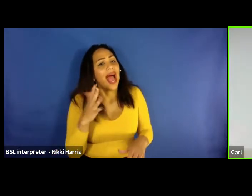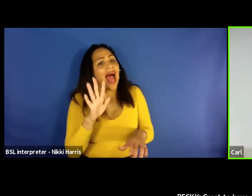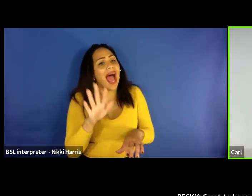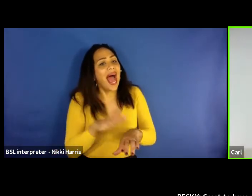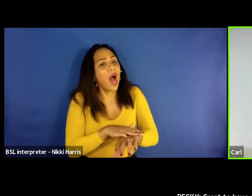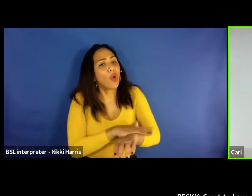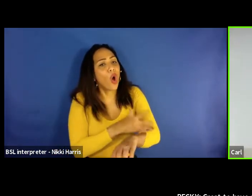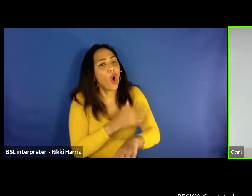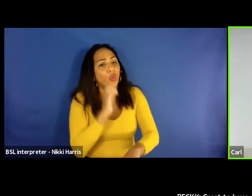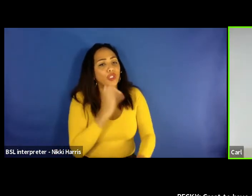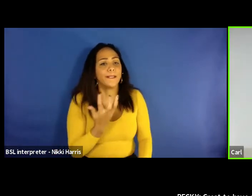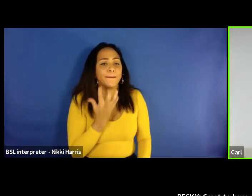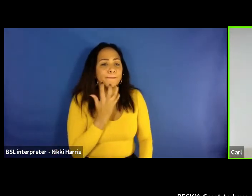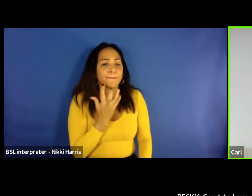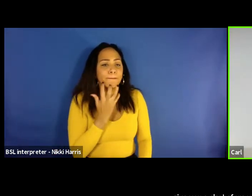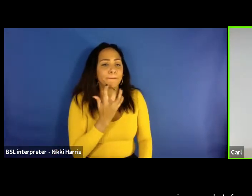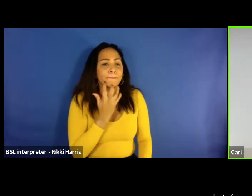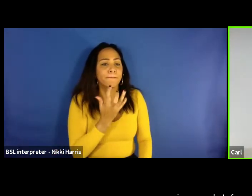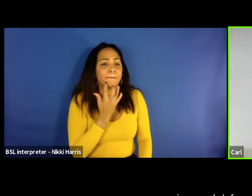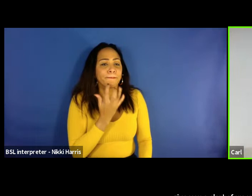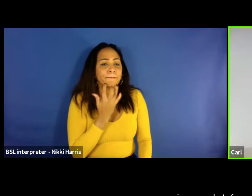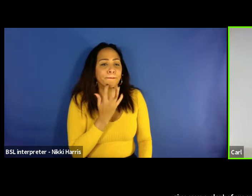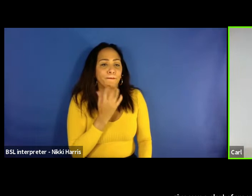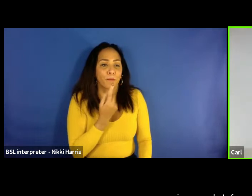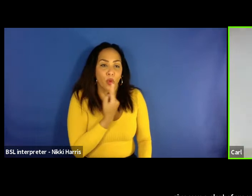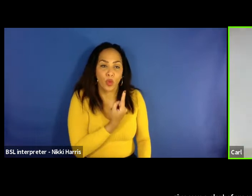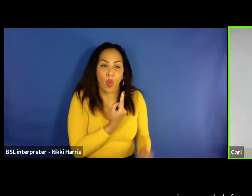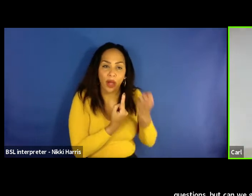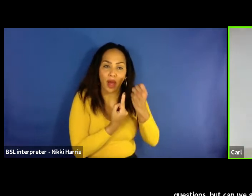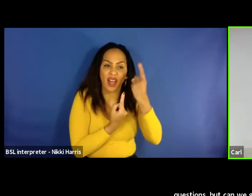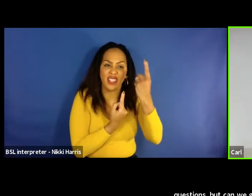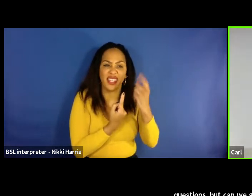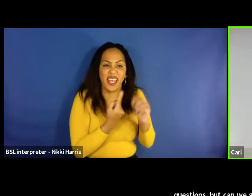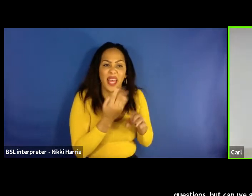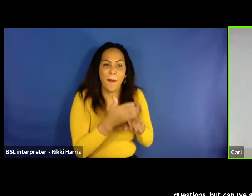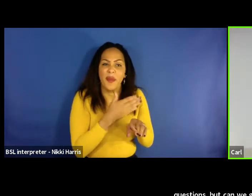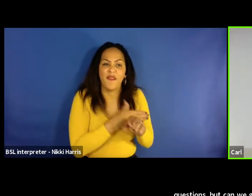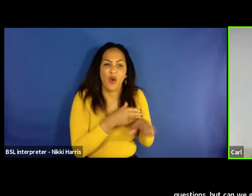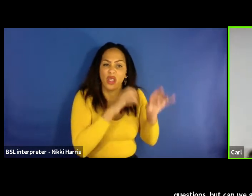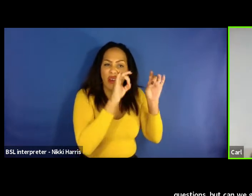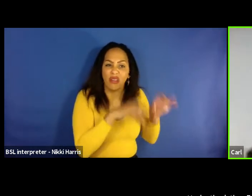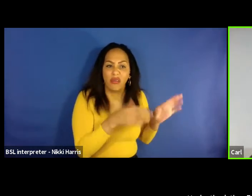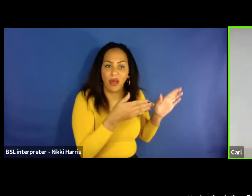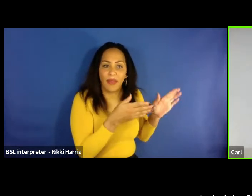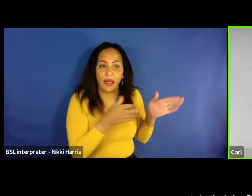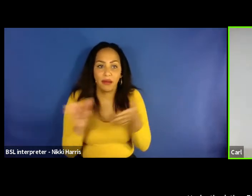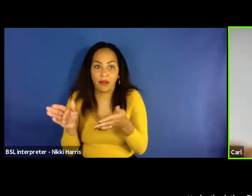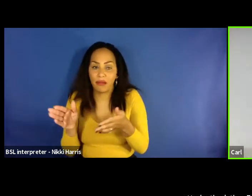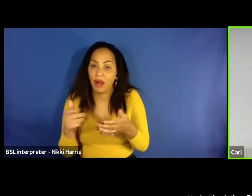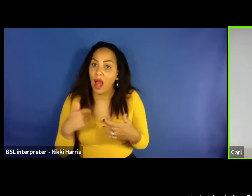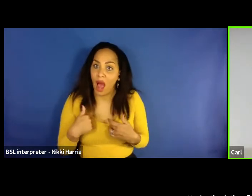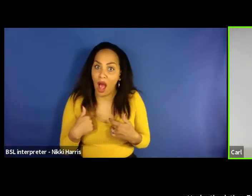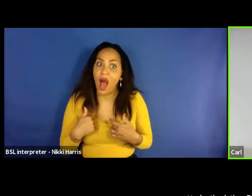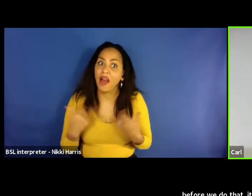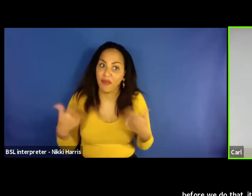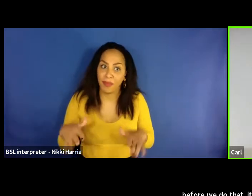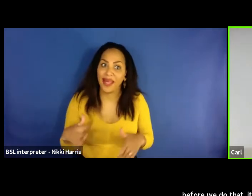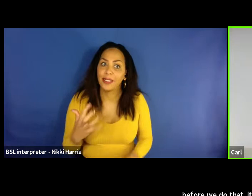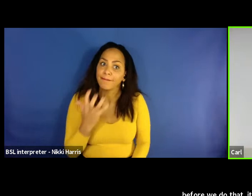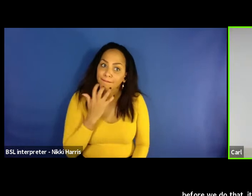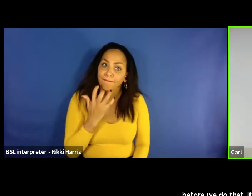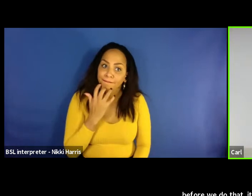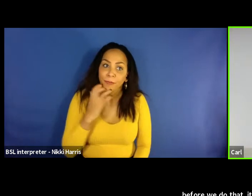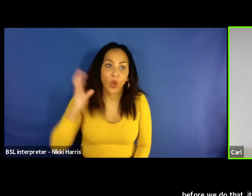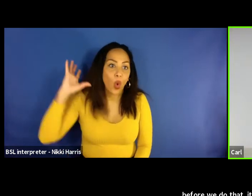Right. This is really putting it to me specifically, because I've been running Audio Wings for almost 10 years, persevering and pivoting, right?